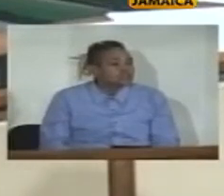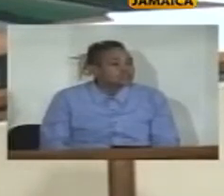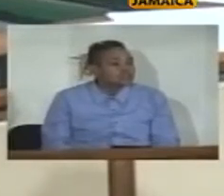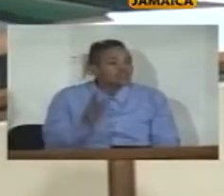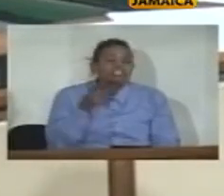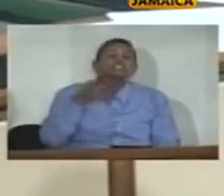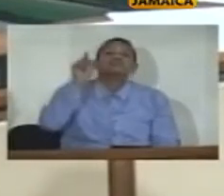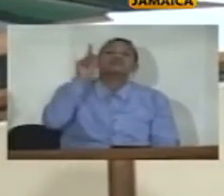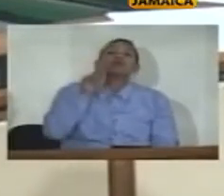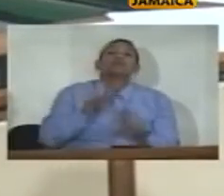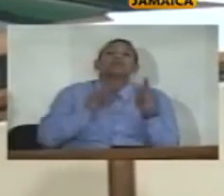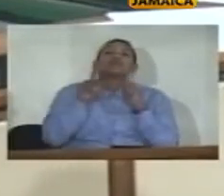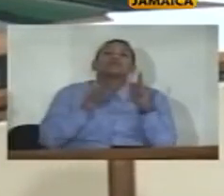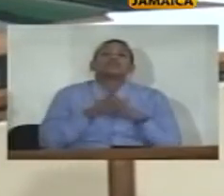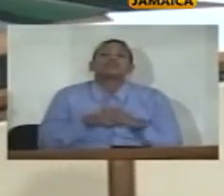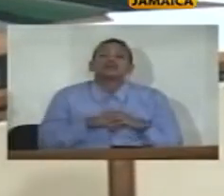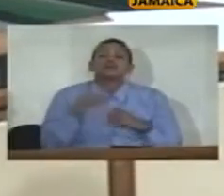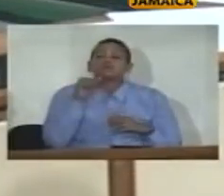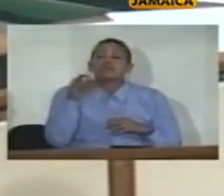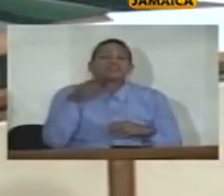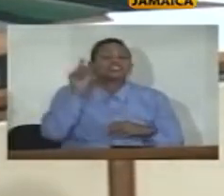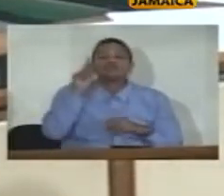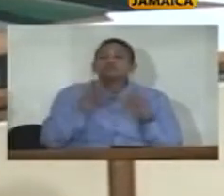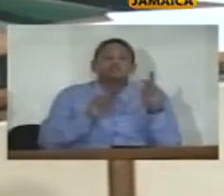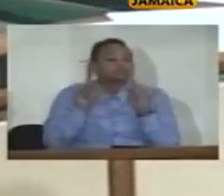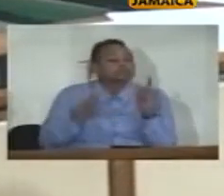I'm not disrespecting the people. When you...